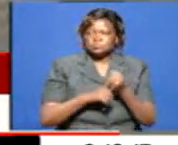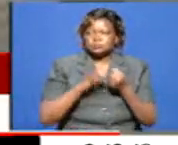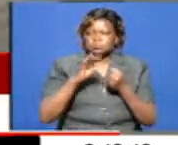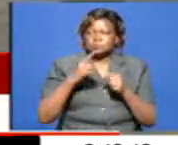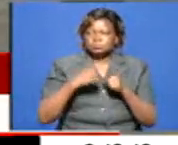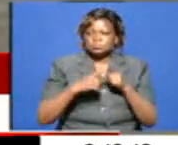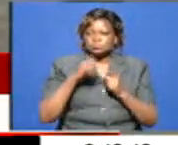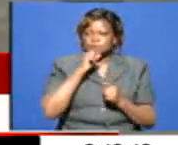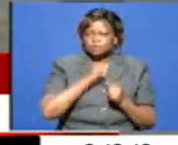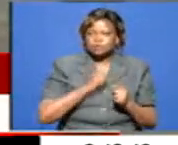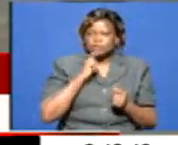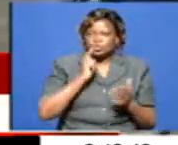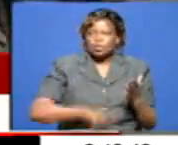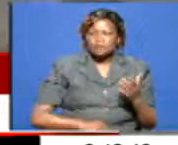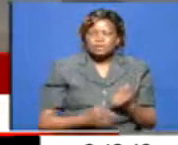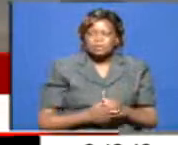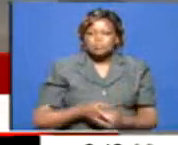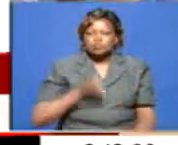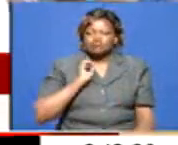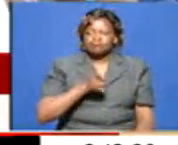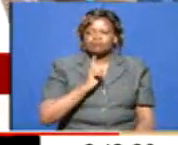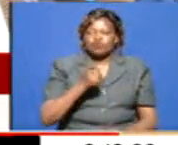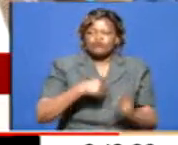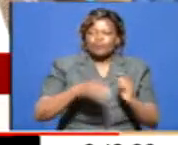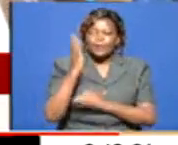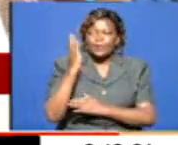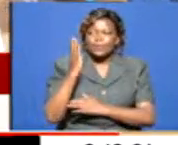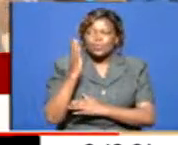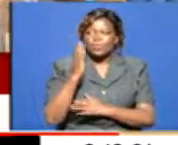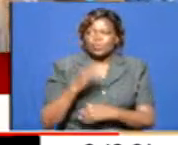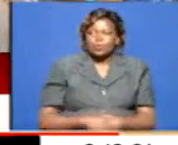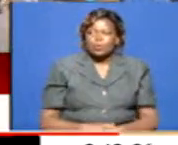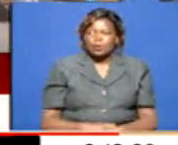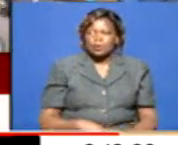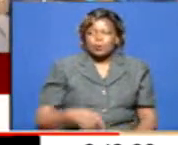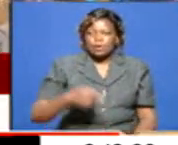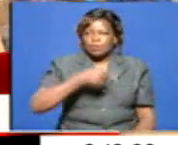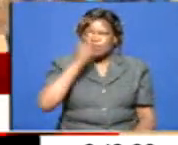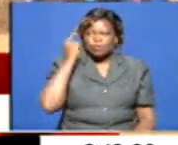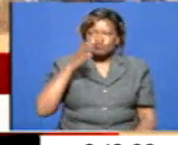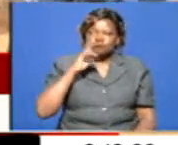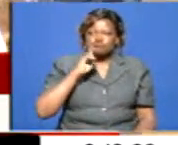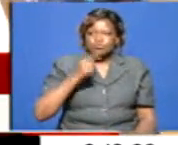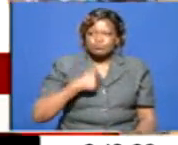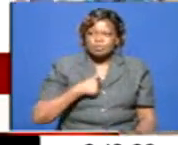he's under firm instructions from God. But kwa sababu Mungu aliniambia